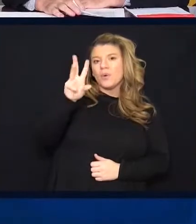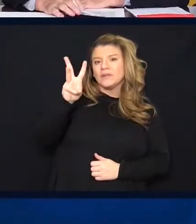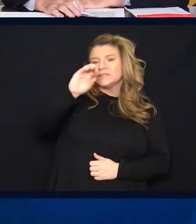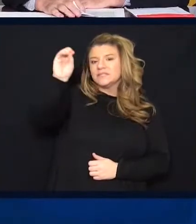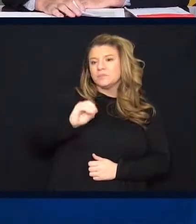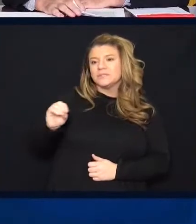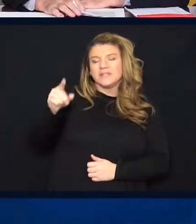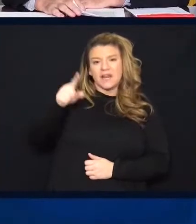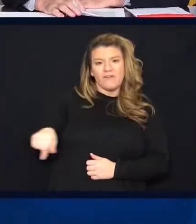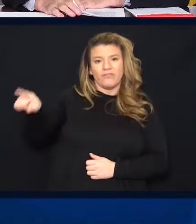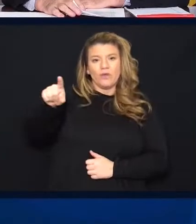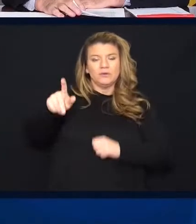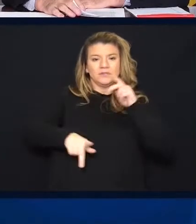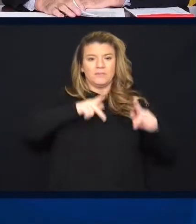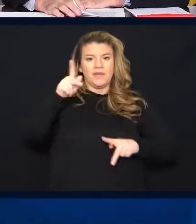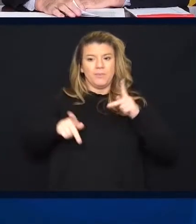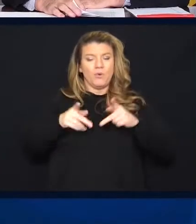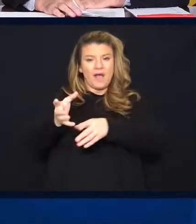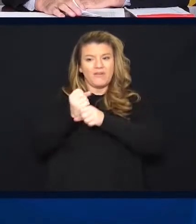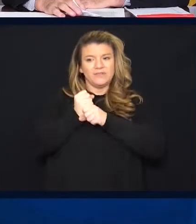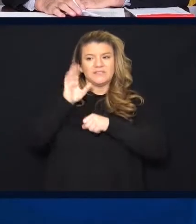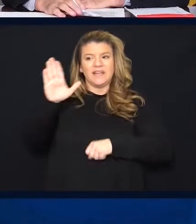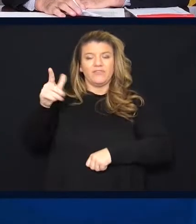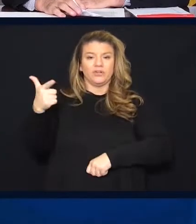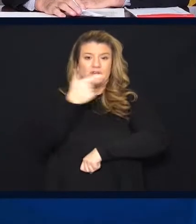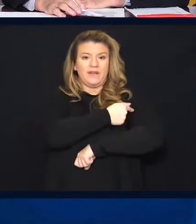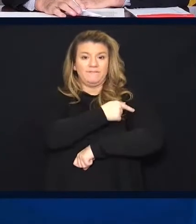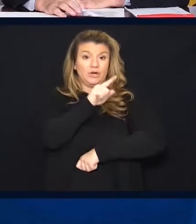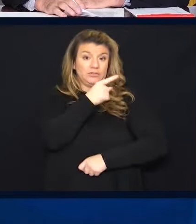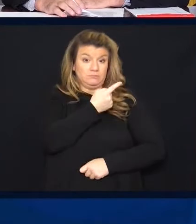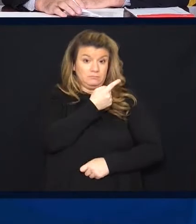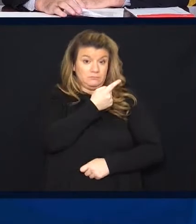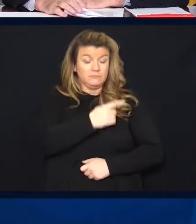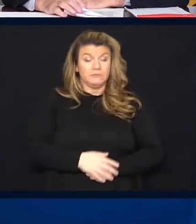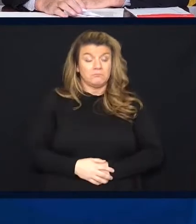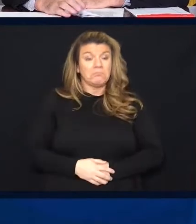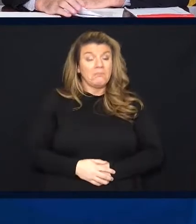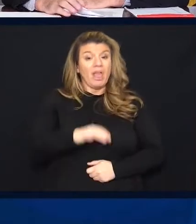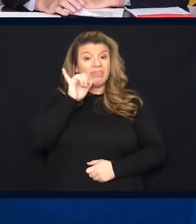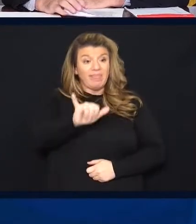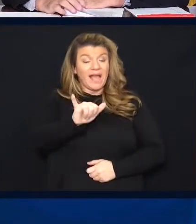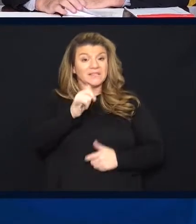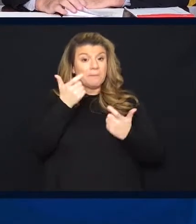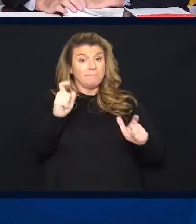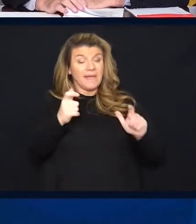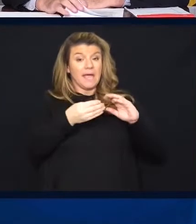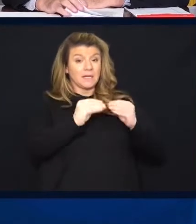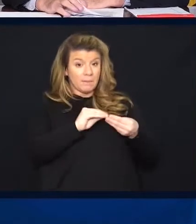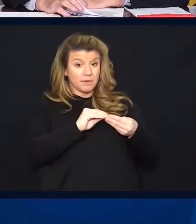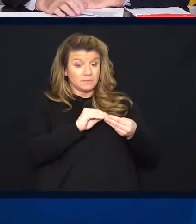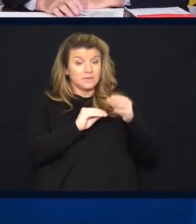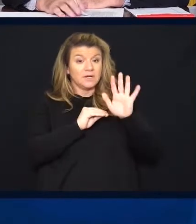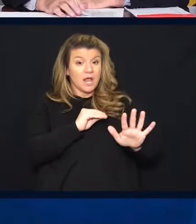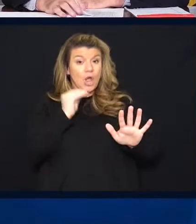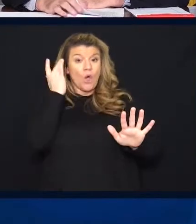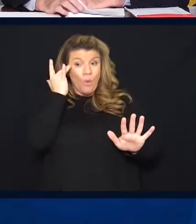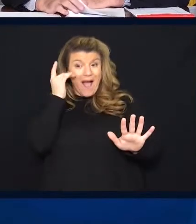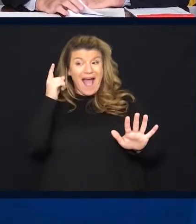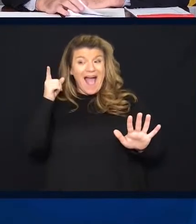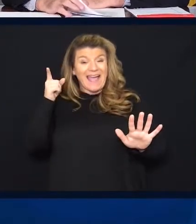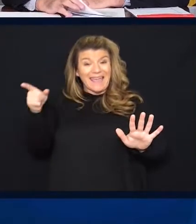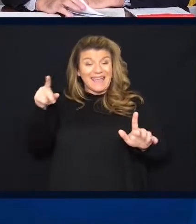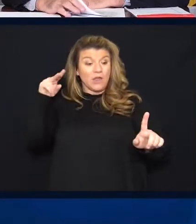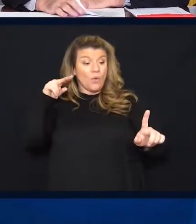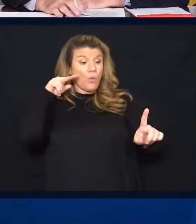71.6% of those folks have received their first shot. Now, that's really significant because he says he watches it trend